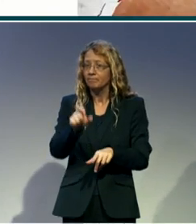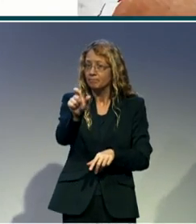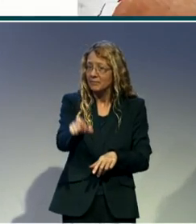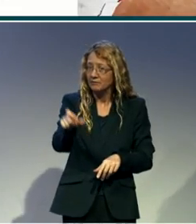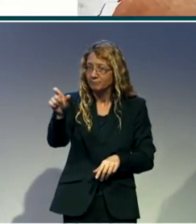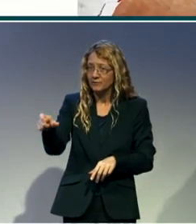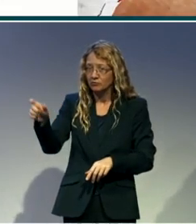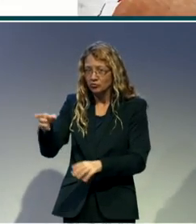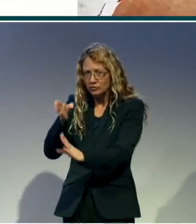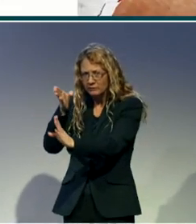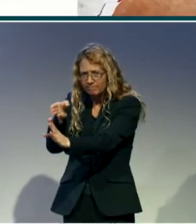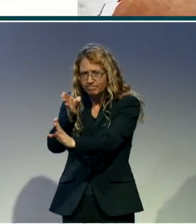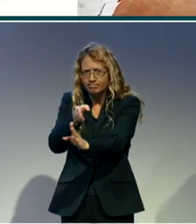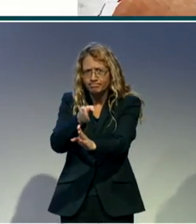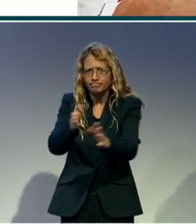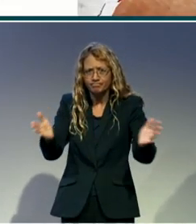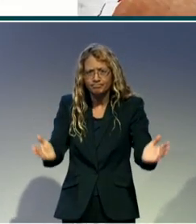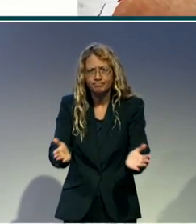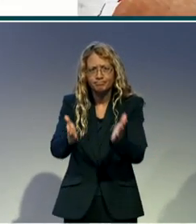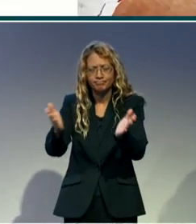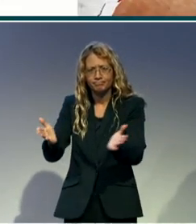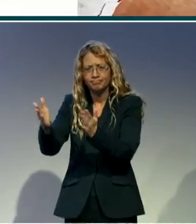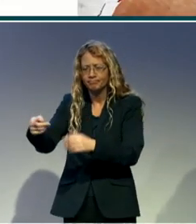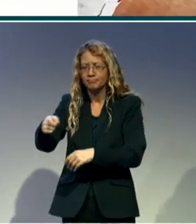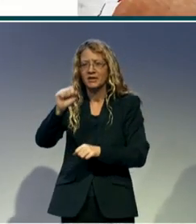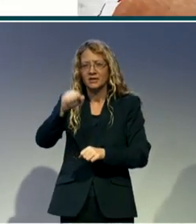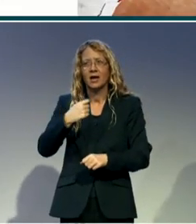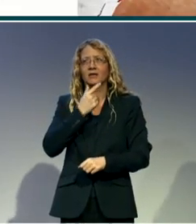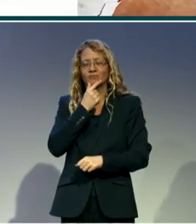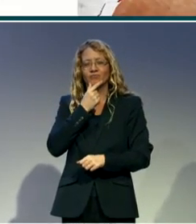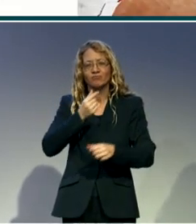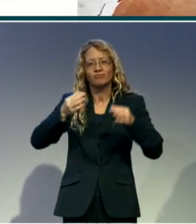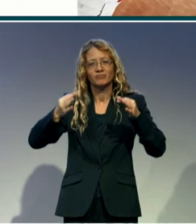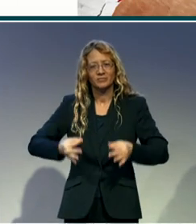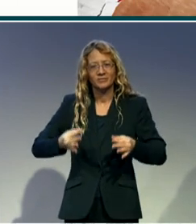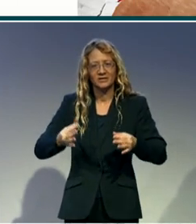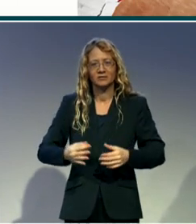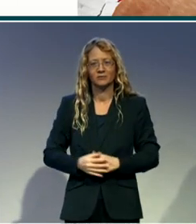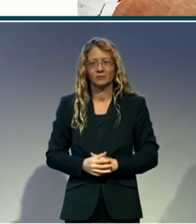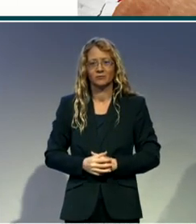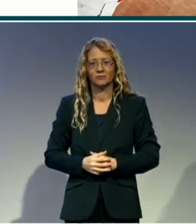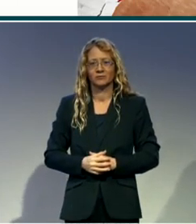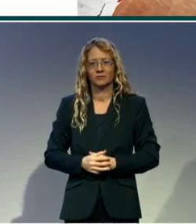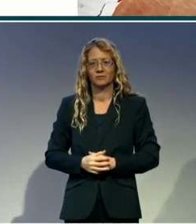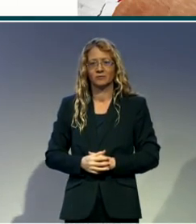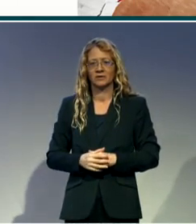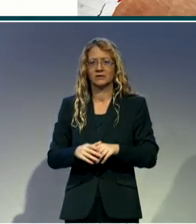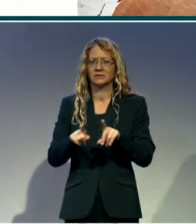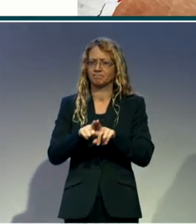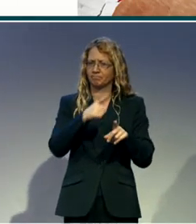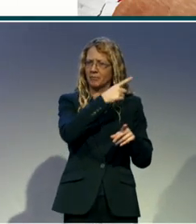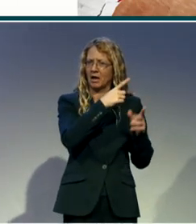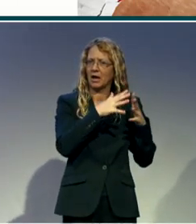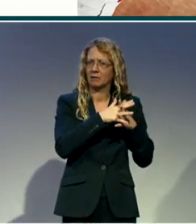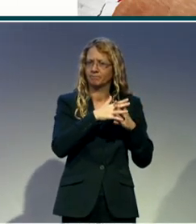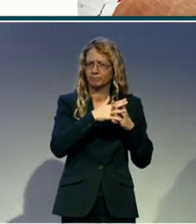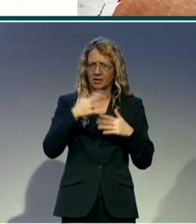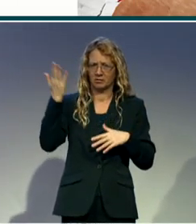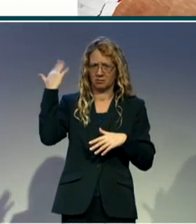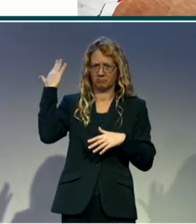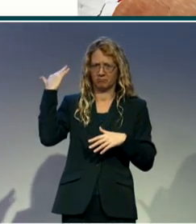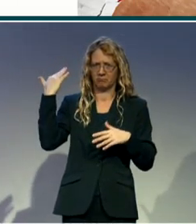British and American research has found that several factors often prevent supporters, including natural, informal, and paid